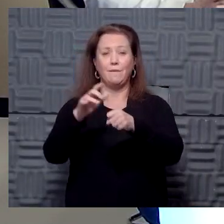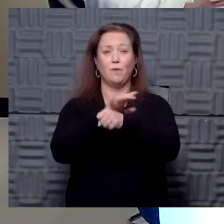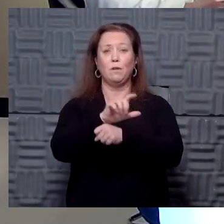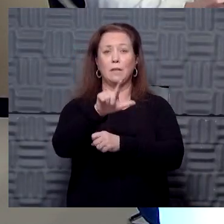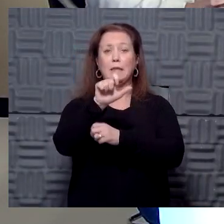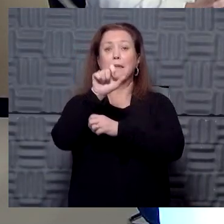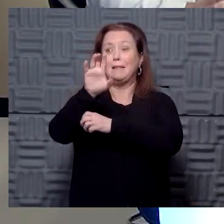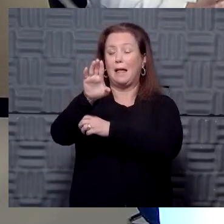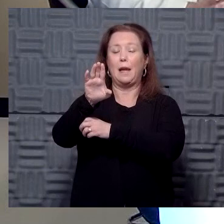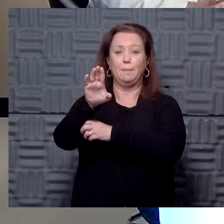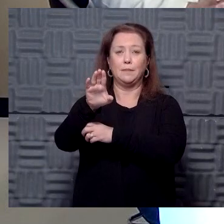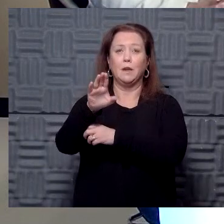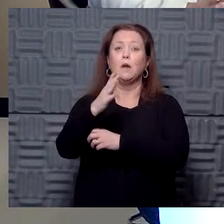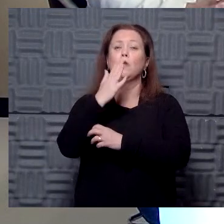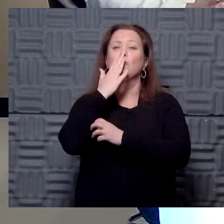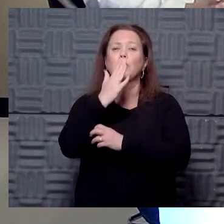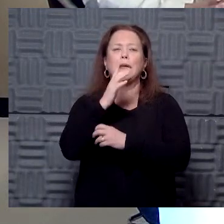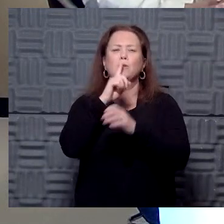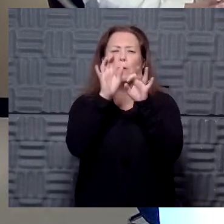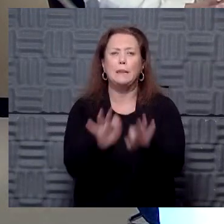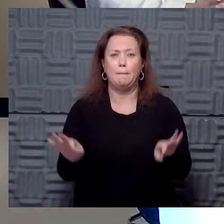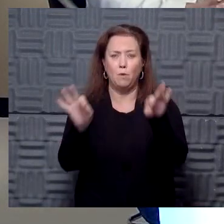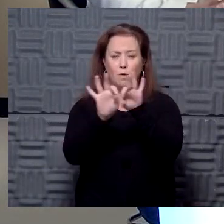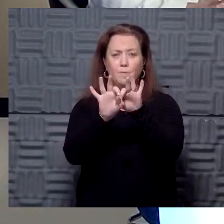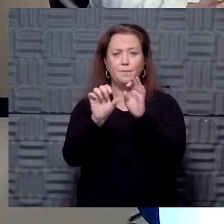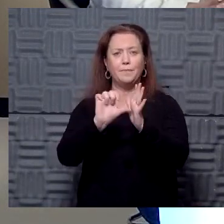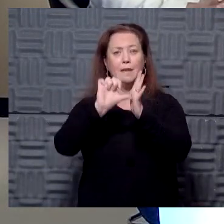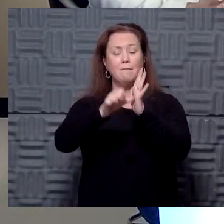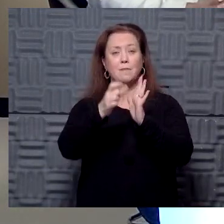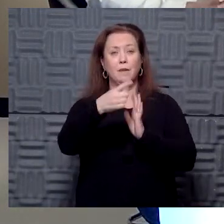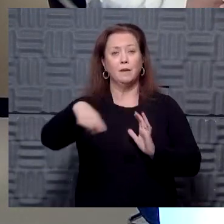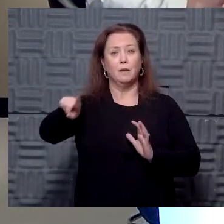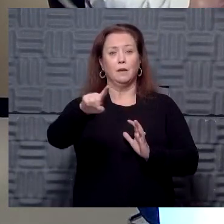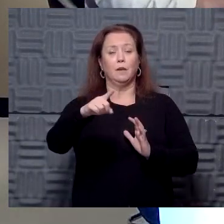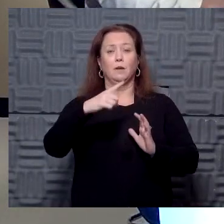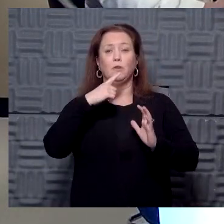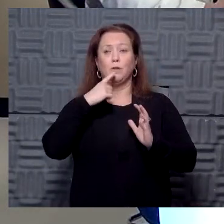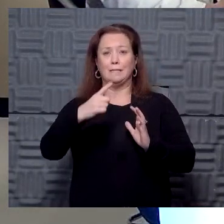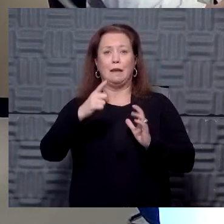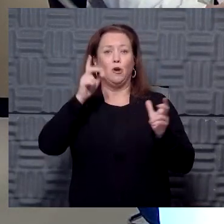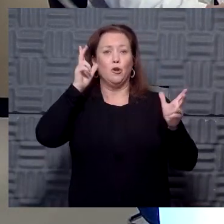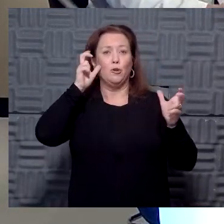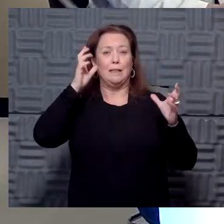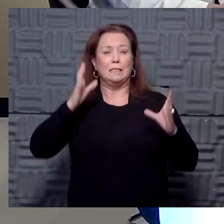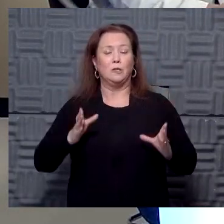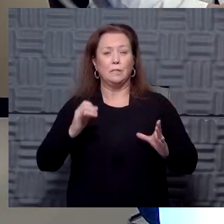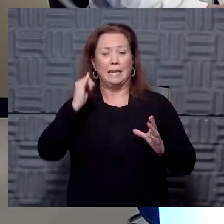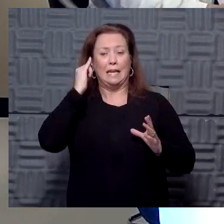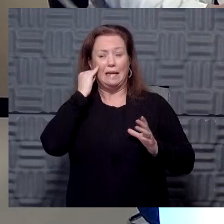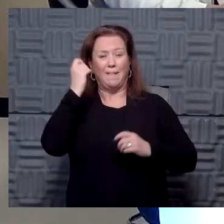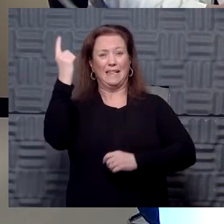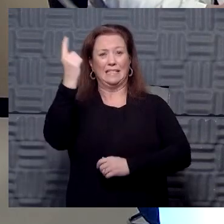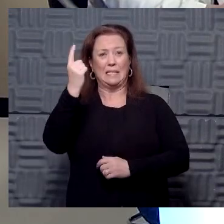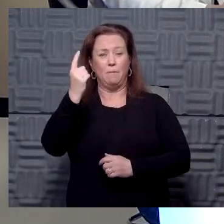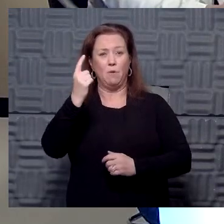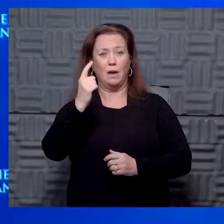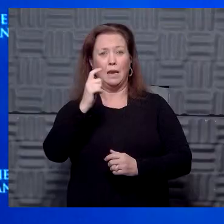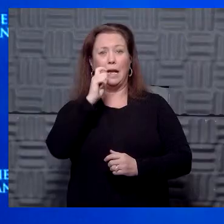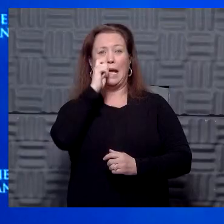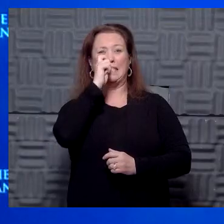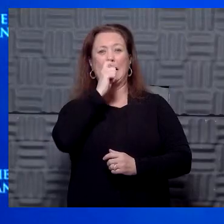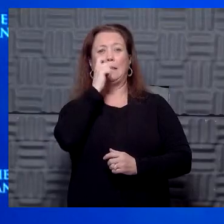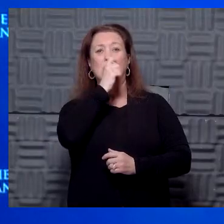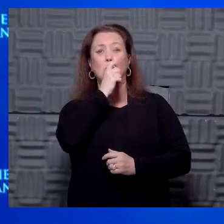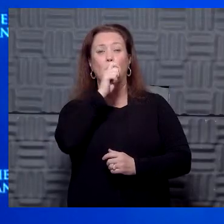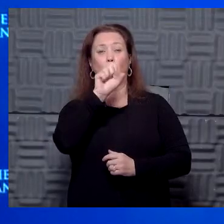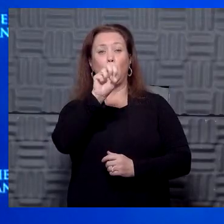lab's hands with a good swab, and this is really important, you can tell your readers, our listeners, if somebody has done a nasopharyngeal